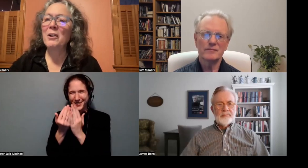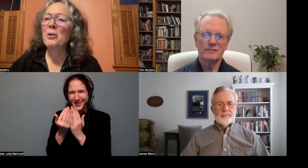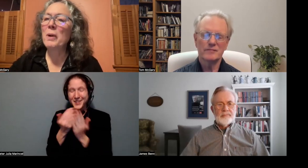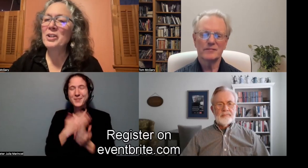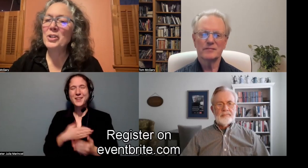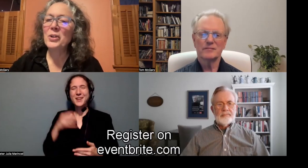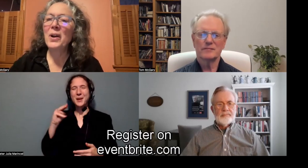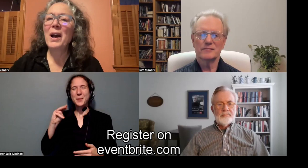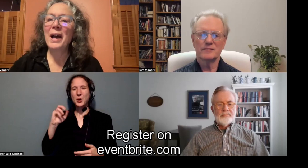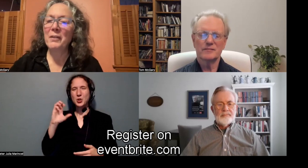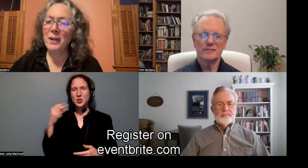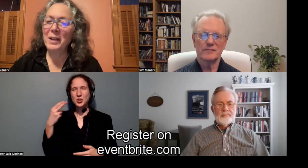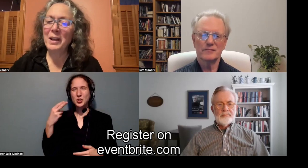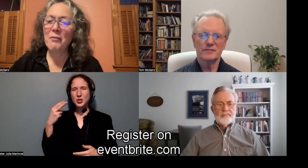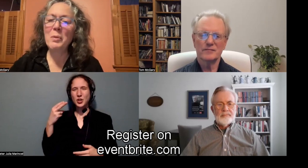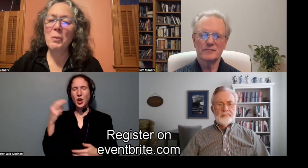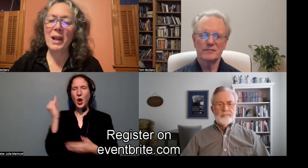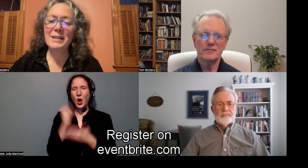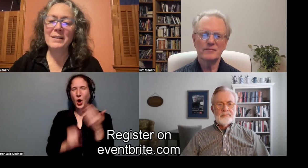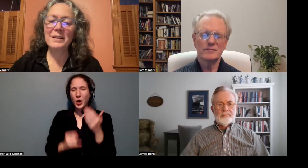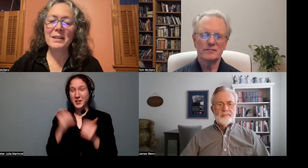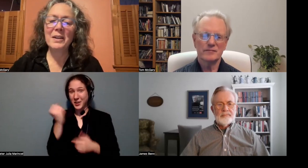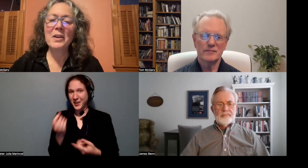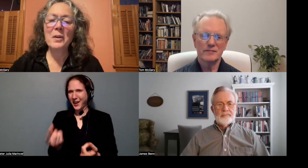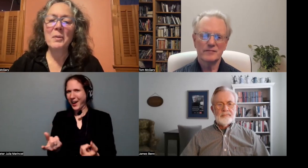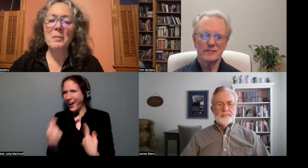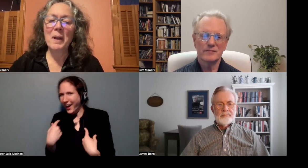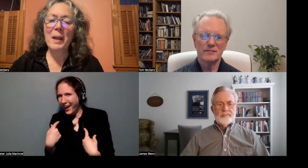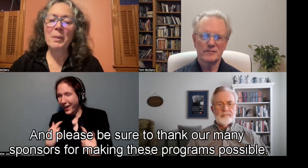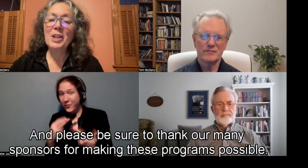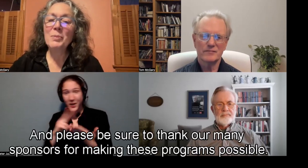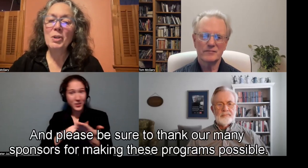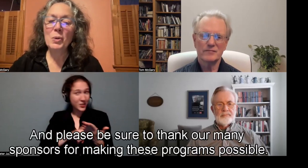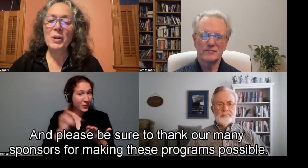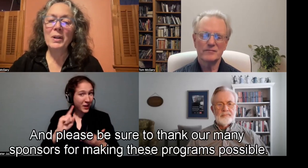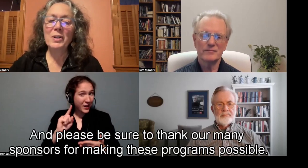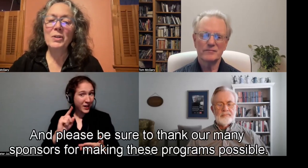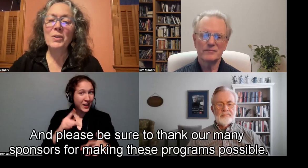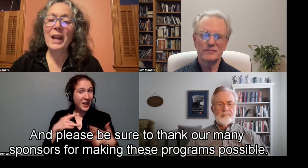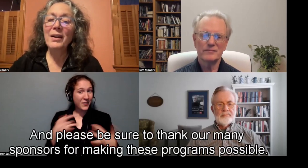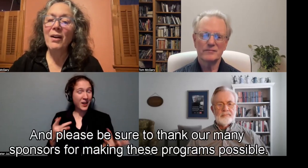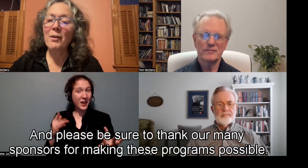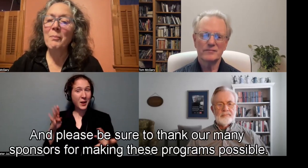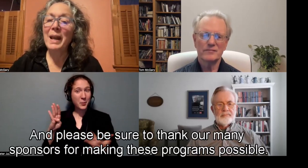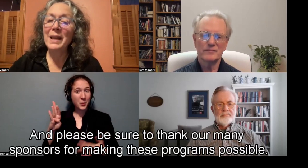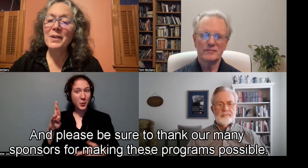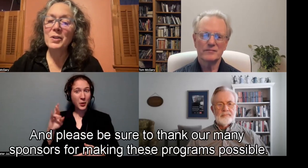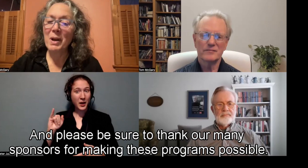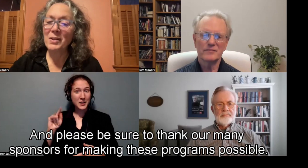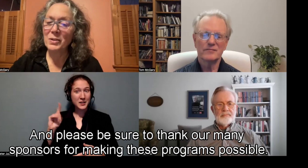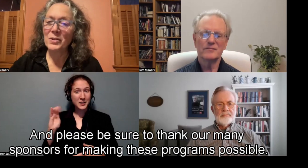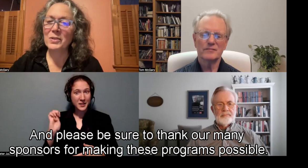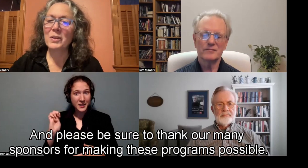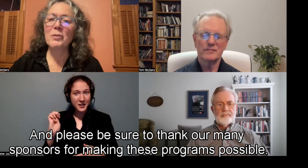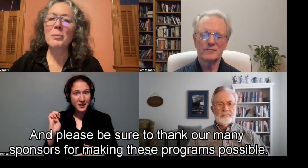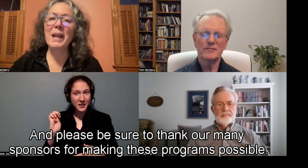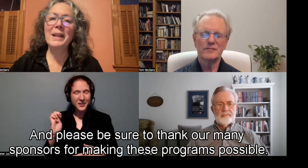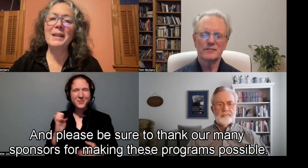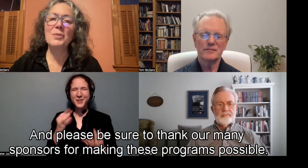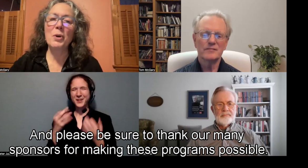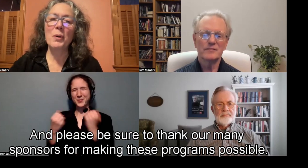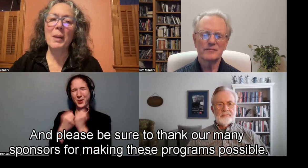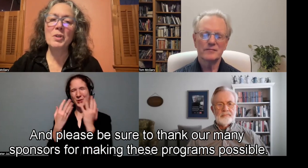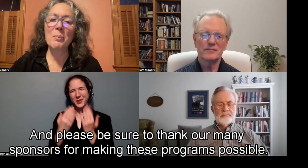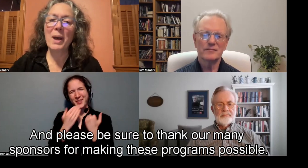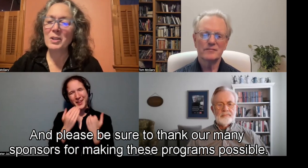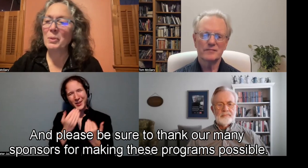Saturday. Register on Eventbrite. And please be sure to thank our many sponsors for making